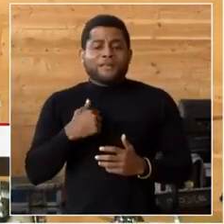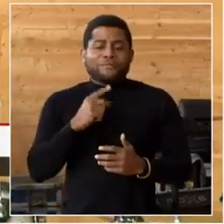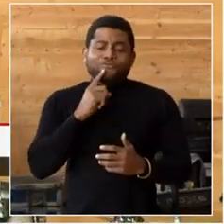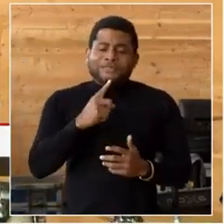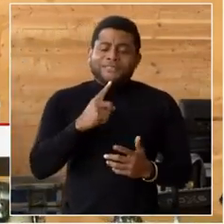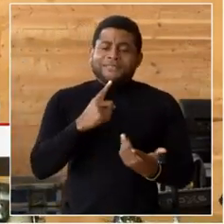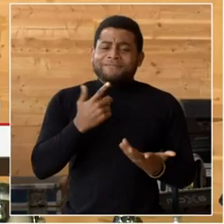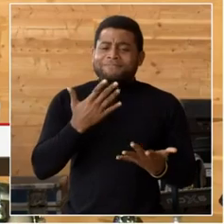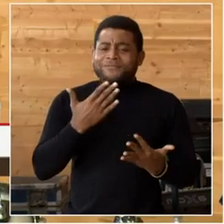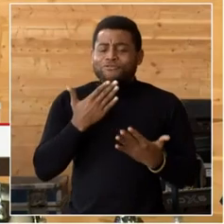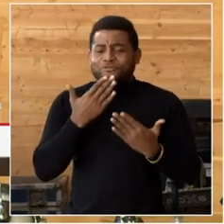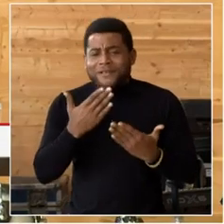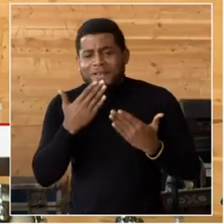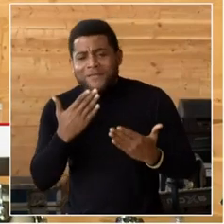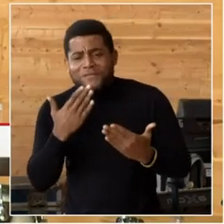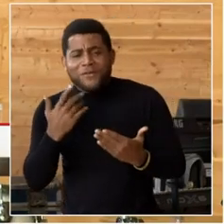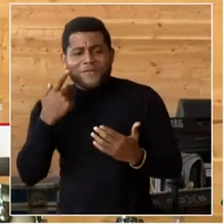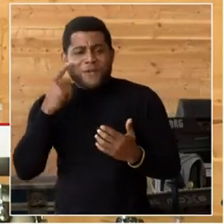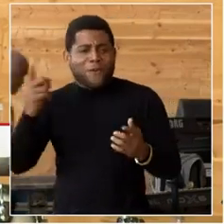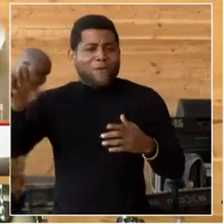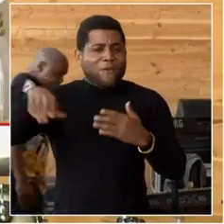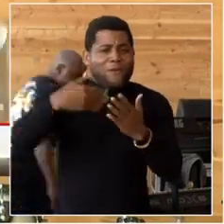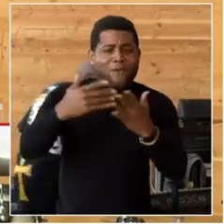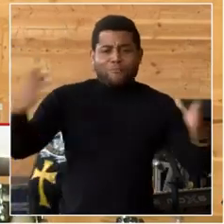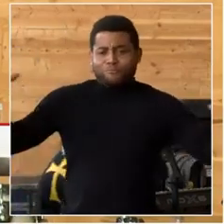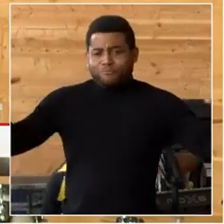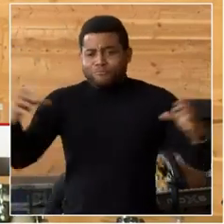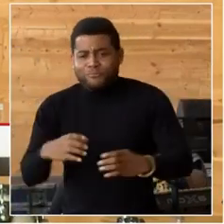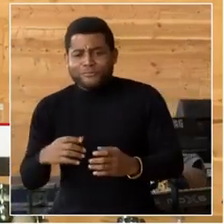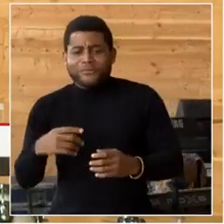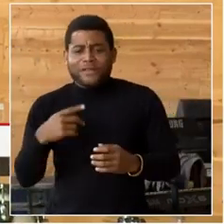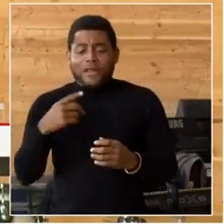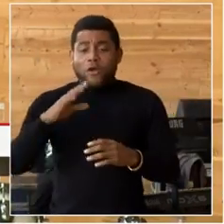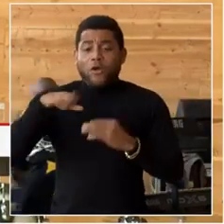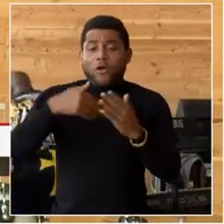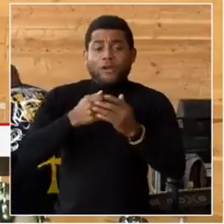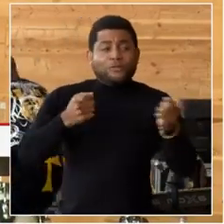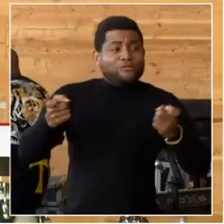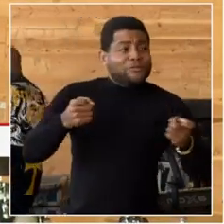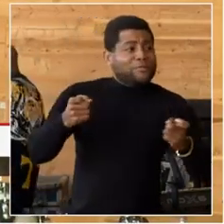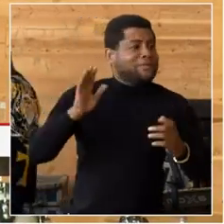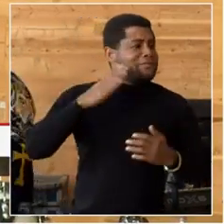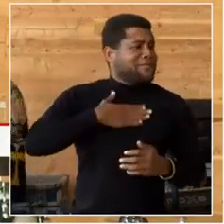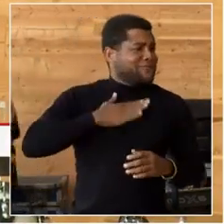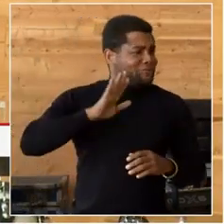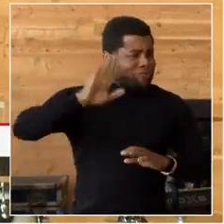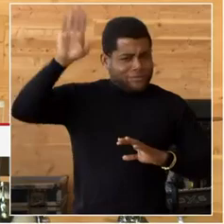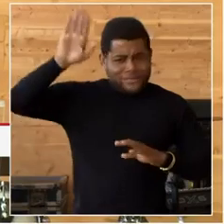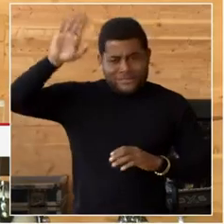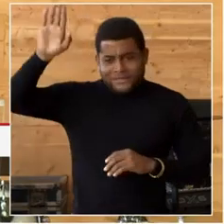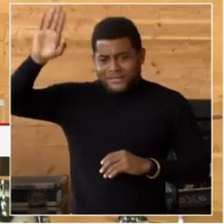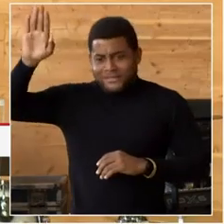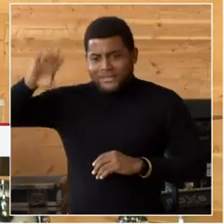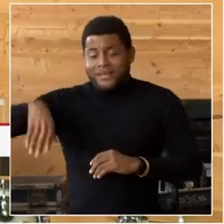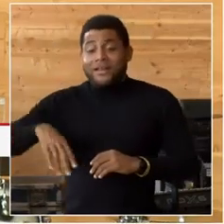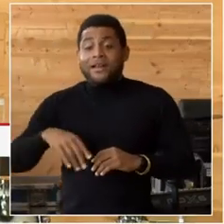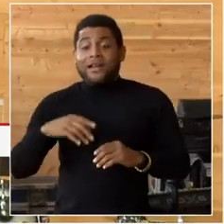the members of my administration who have joined us. Please raise your hands. Our city administrator is